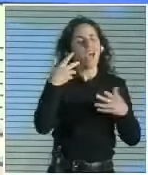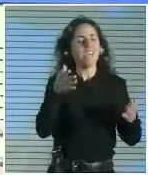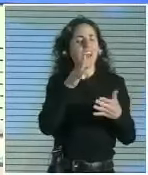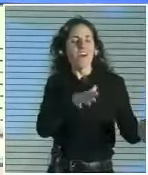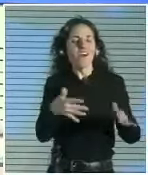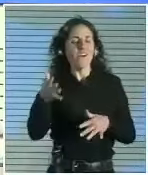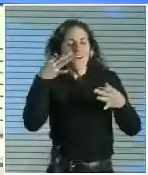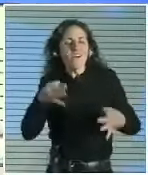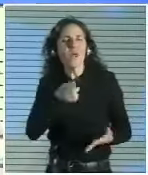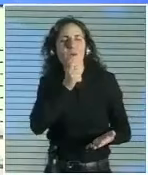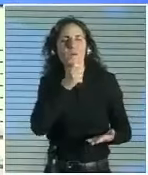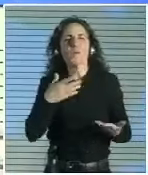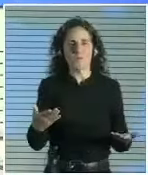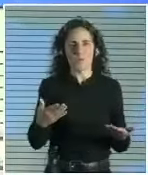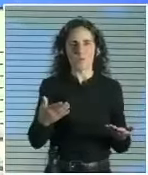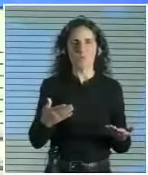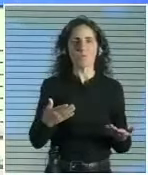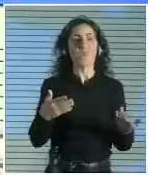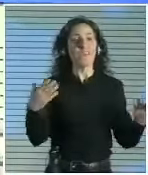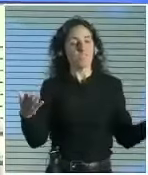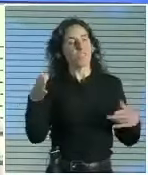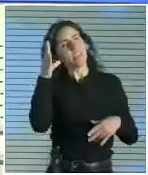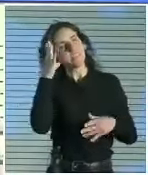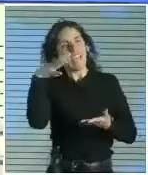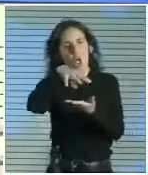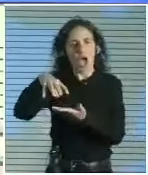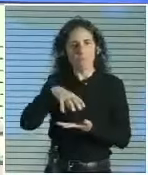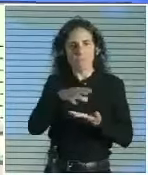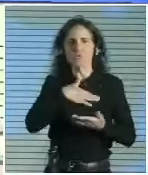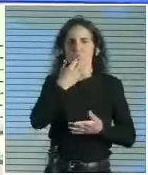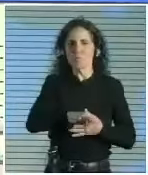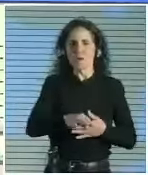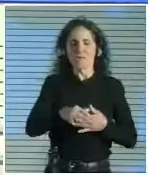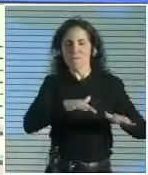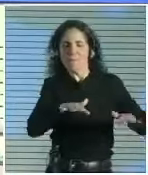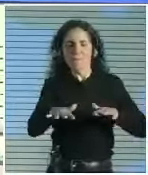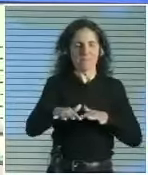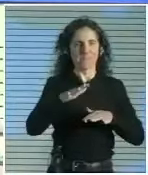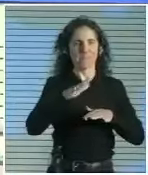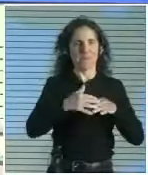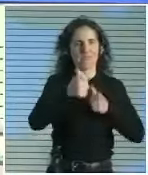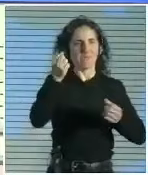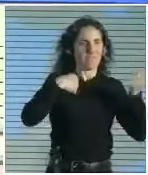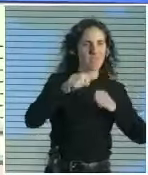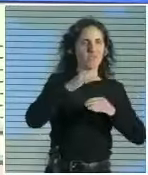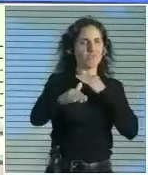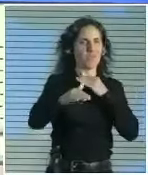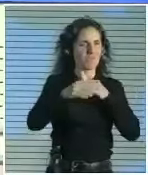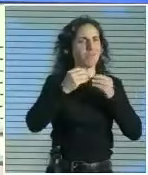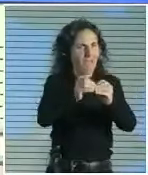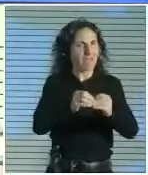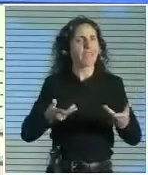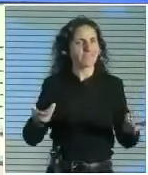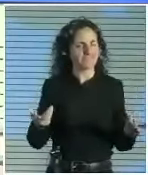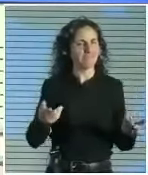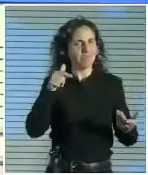implement more sustainable actions? And we cannot do that alone. But I wouldn't be working for Booking if we are going to take a data-led